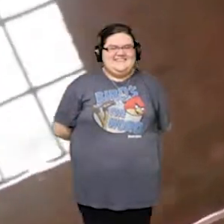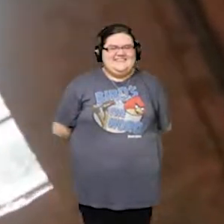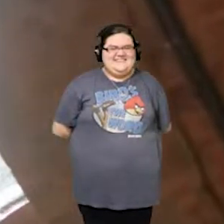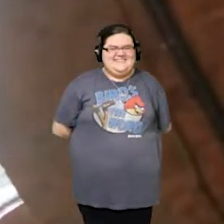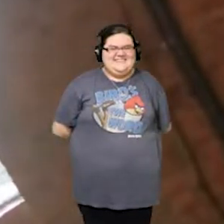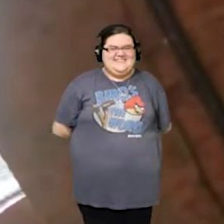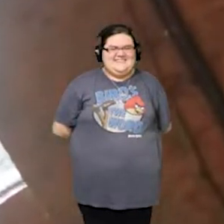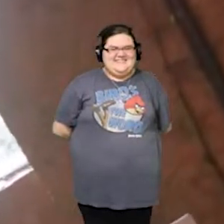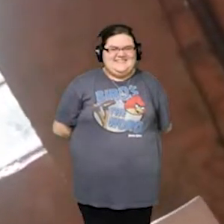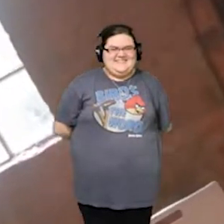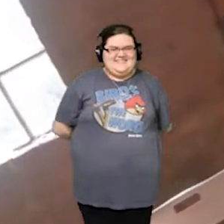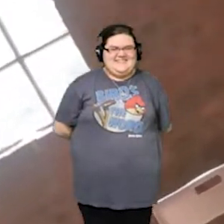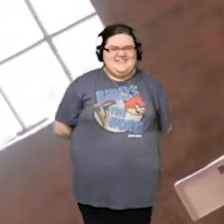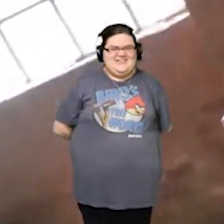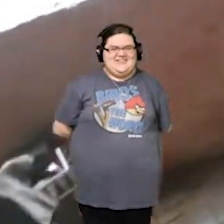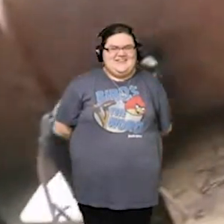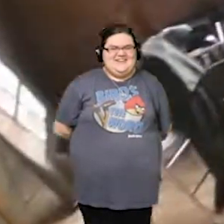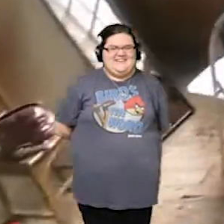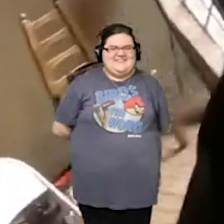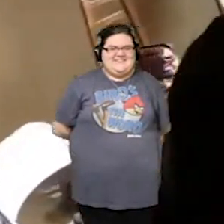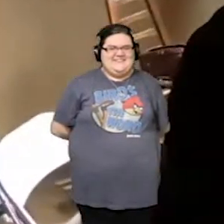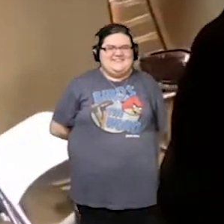There you go, and then when I take the headphones off...